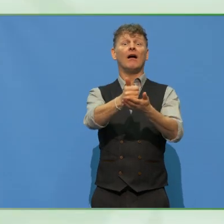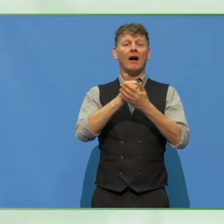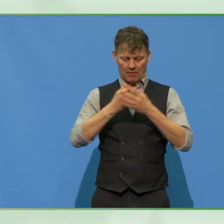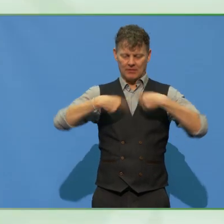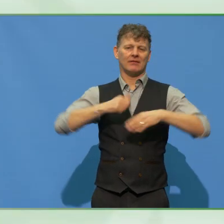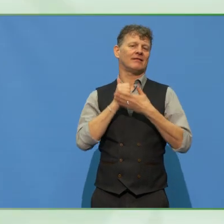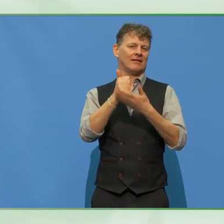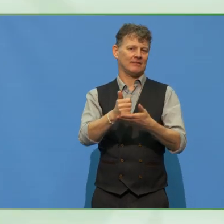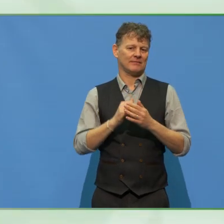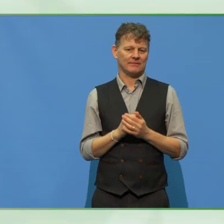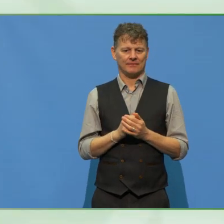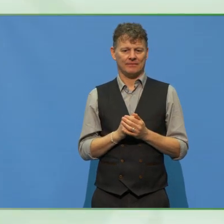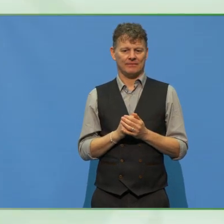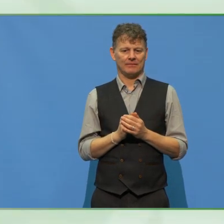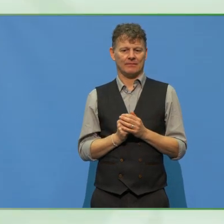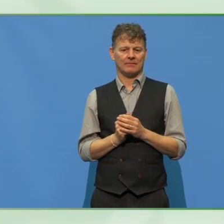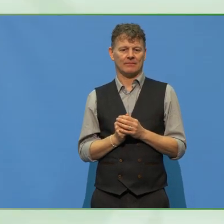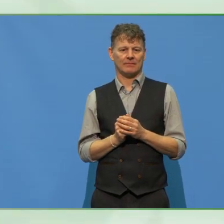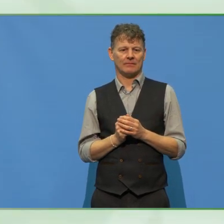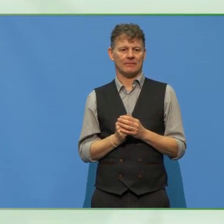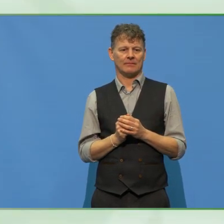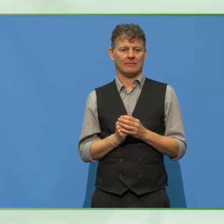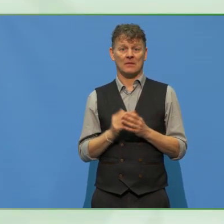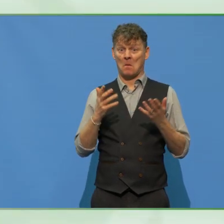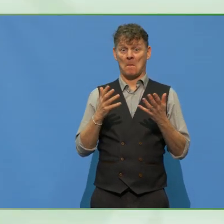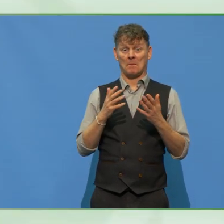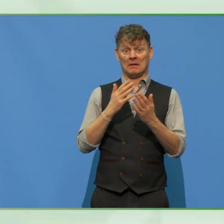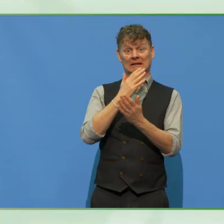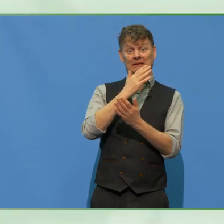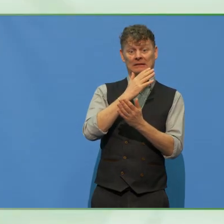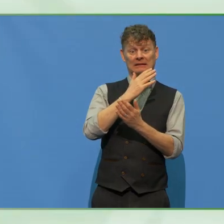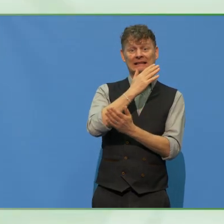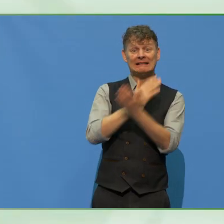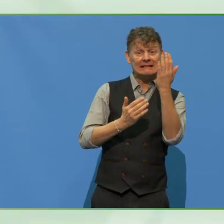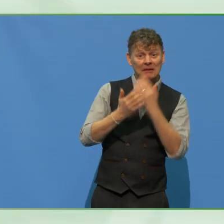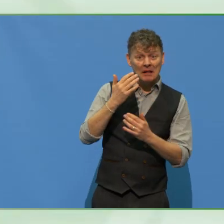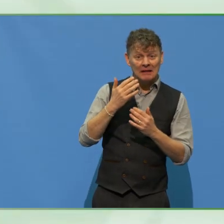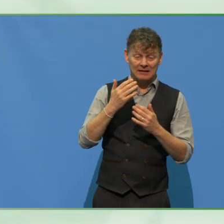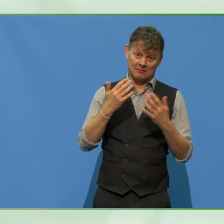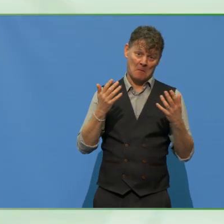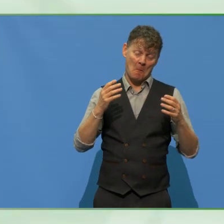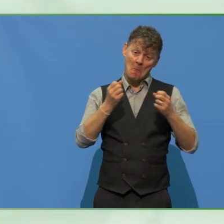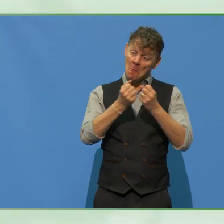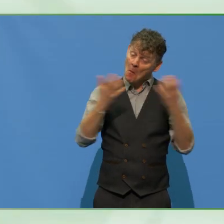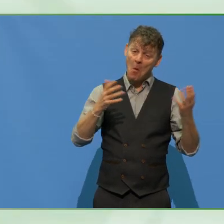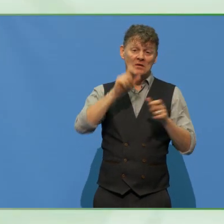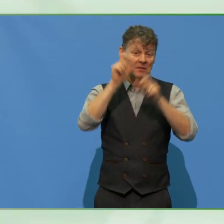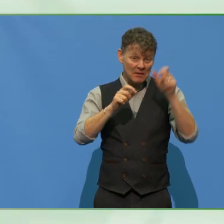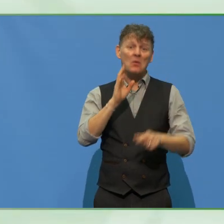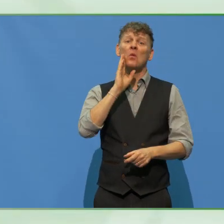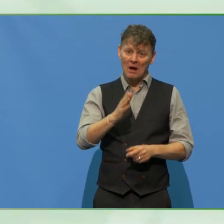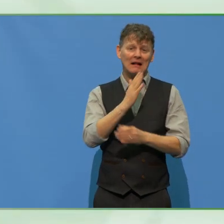is the one gig you can join, and most do, during through to accident and injury. And often their first question is, what tech is